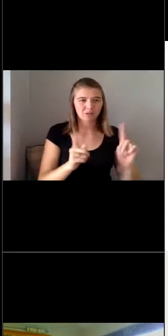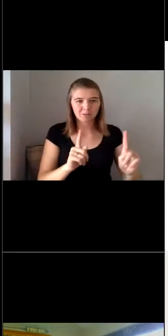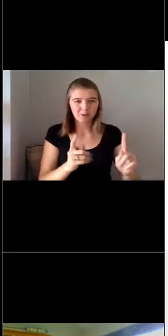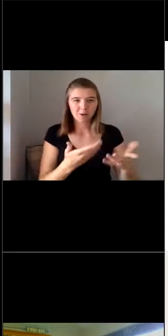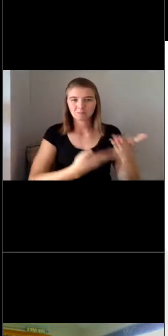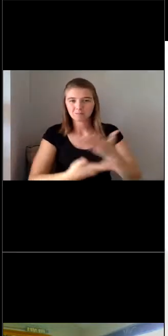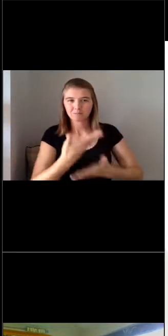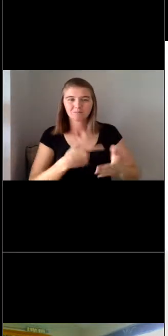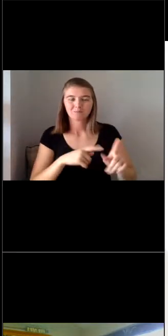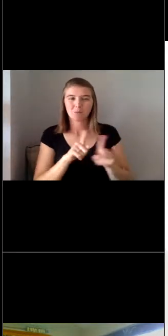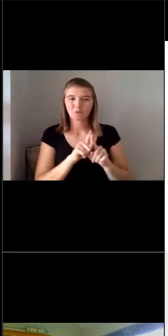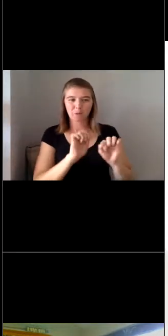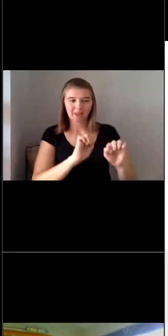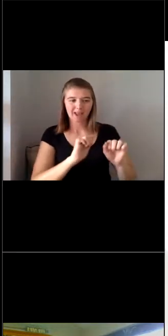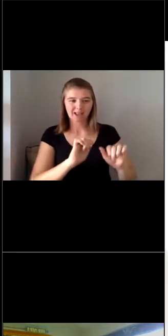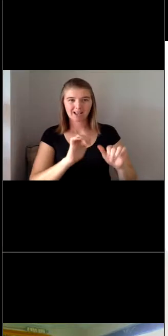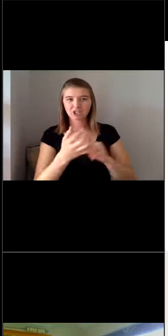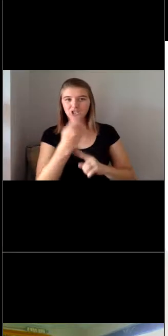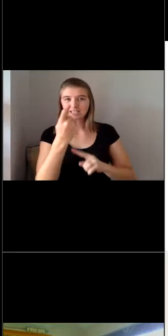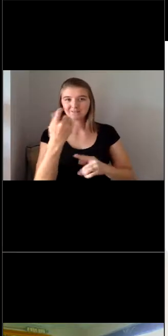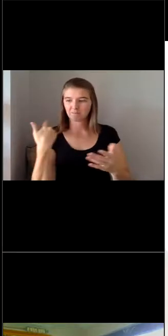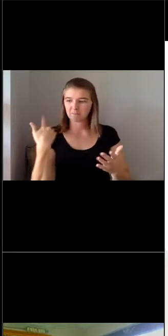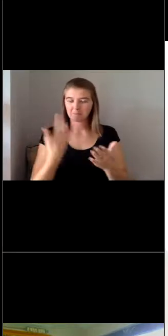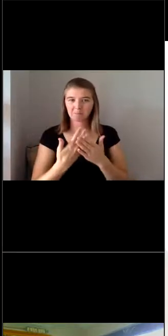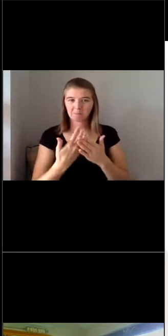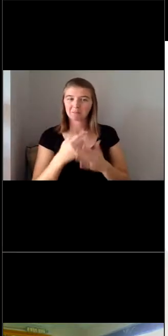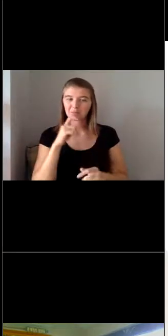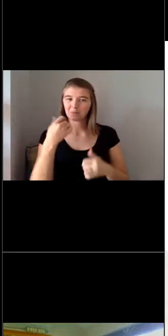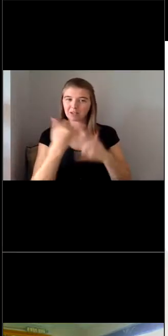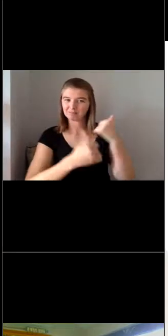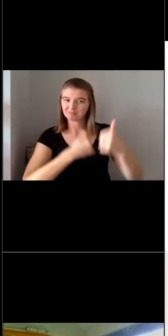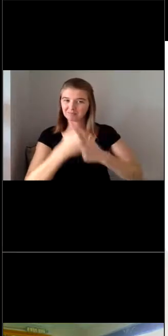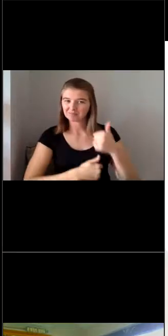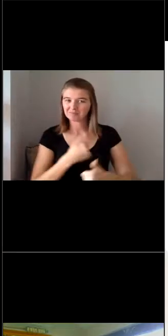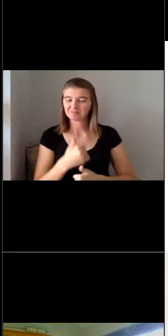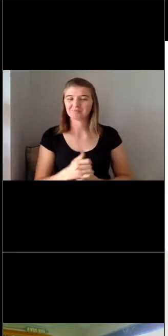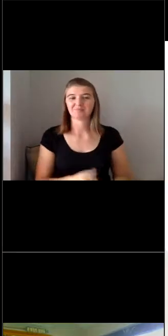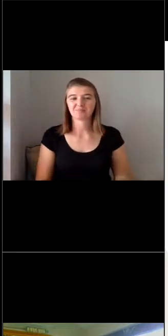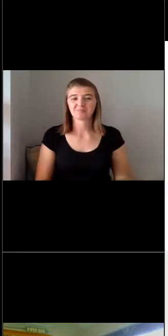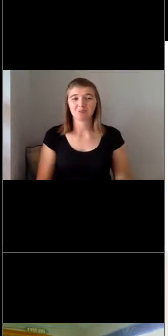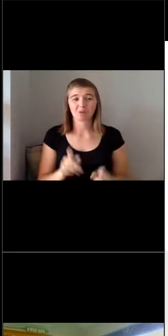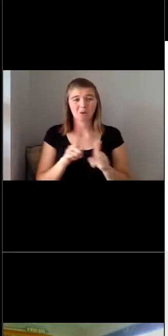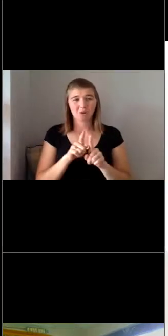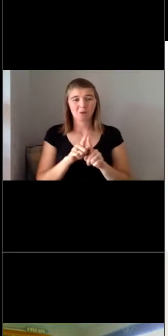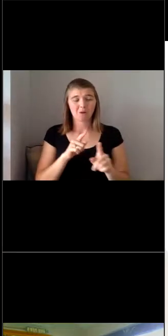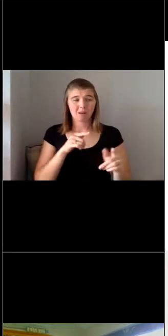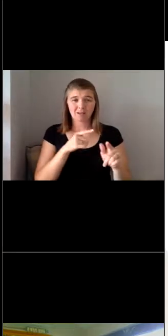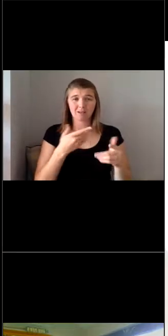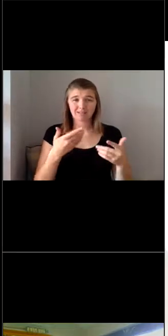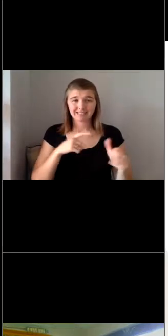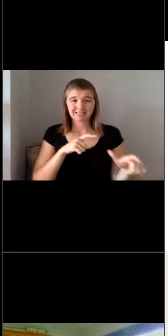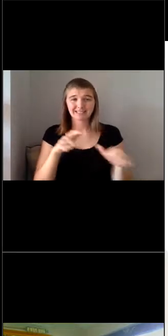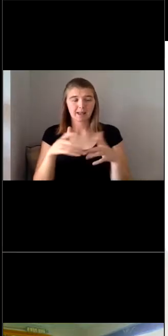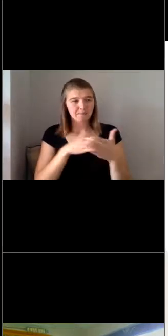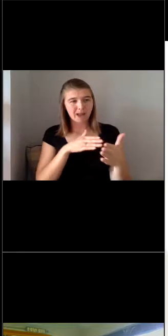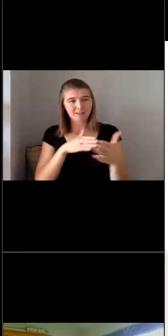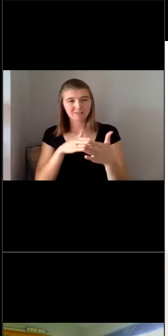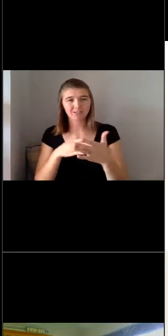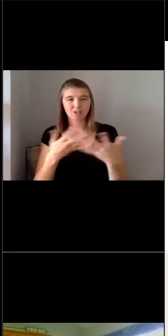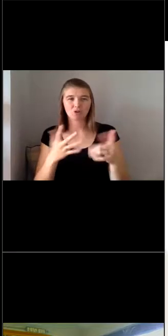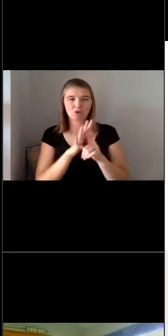on their achievements while recognising that firm action is needed to eradicate the barriers of racism and discrimination in chemistry. We're going to look